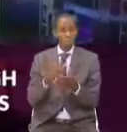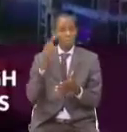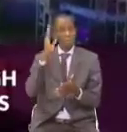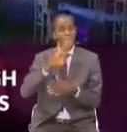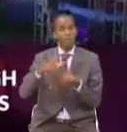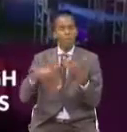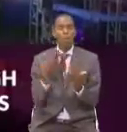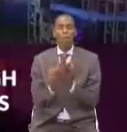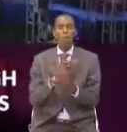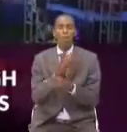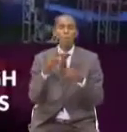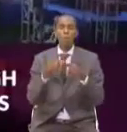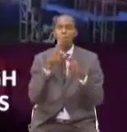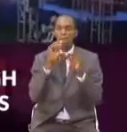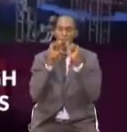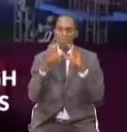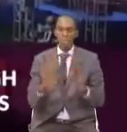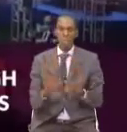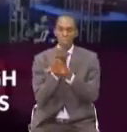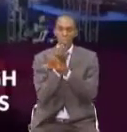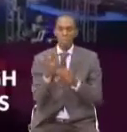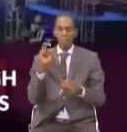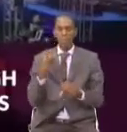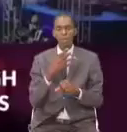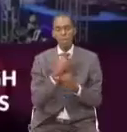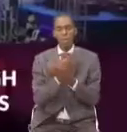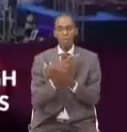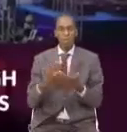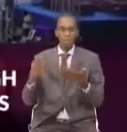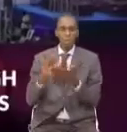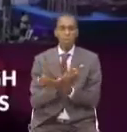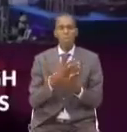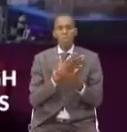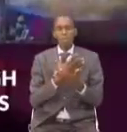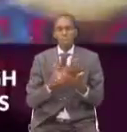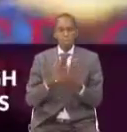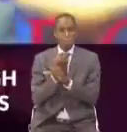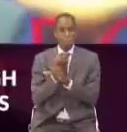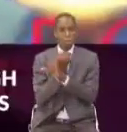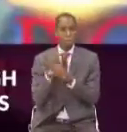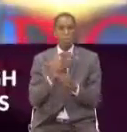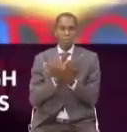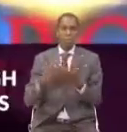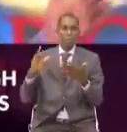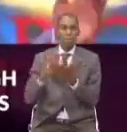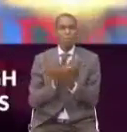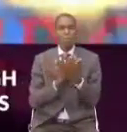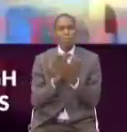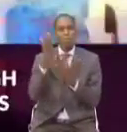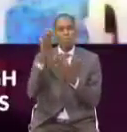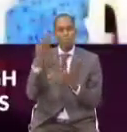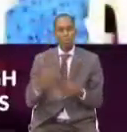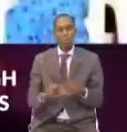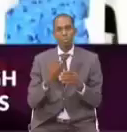be blessed. Salvation and holiness, salvation and righteousness through the crucified in